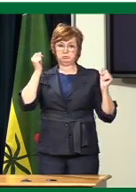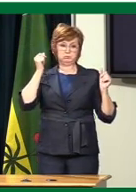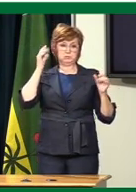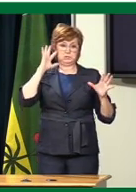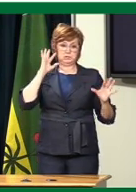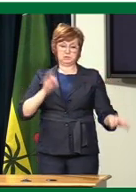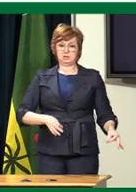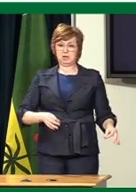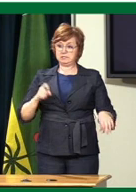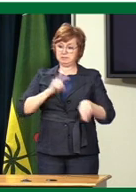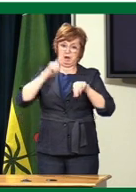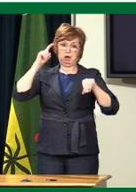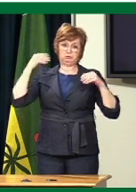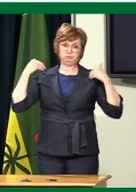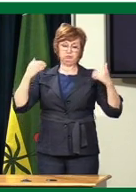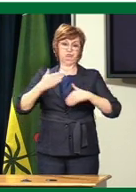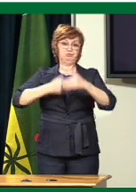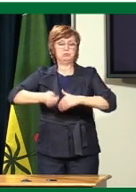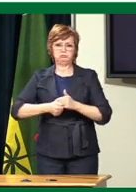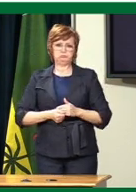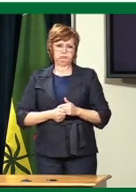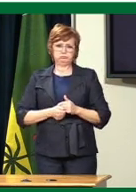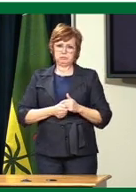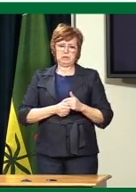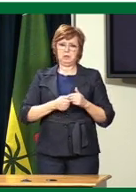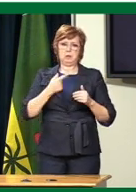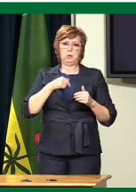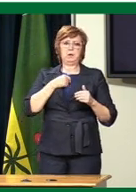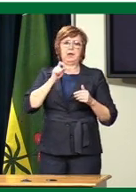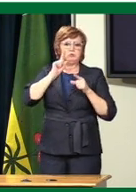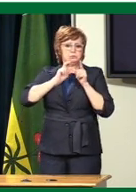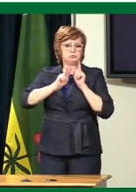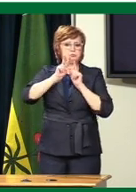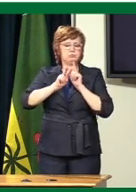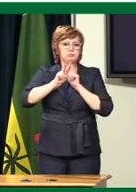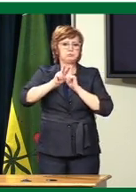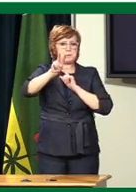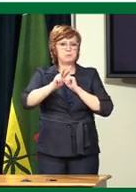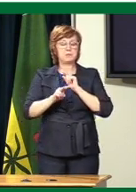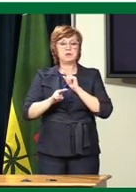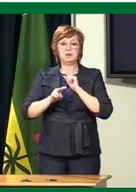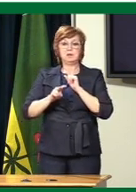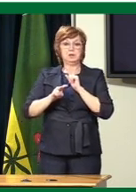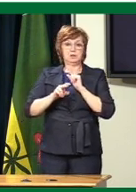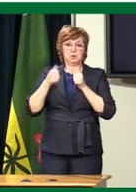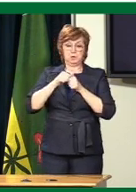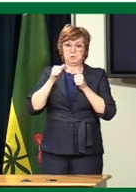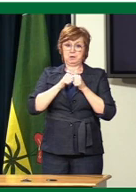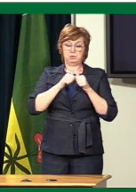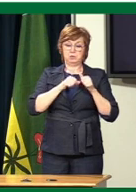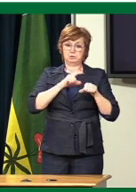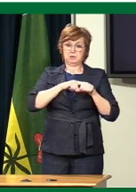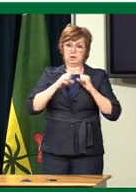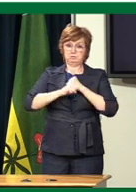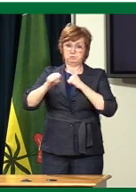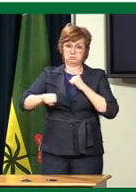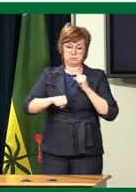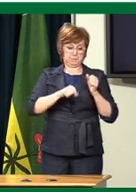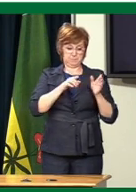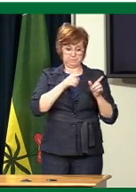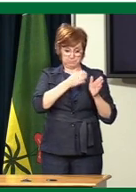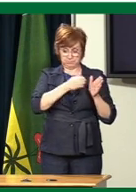going to be looking at what's coming down the pipe, understanding that there's a lag time with hospitalizations, ICU admissions,